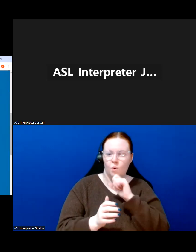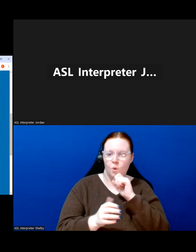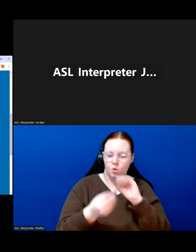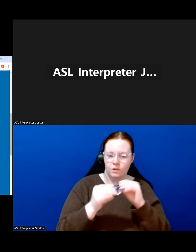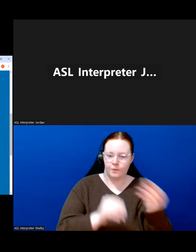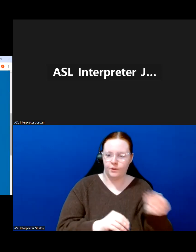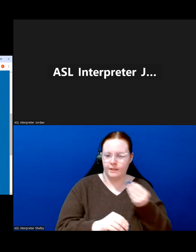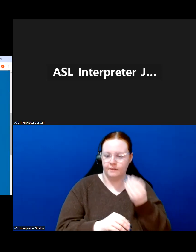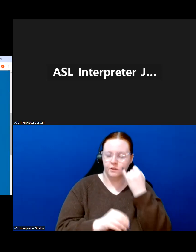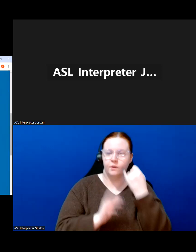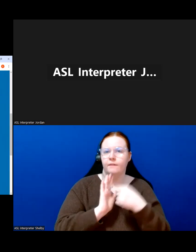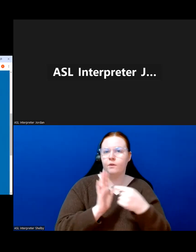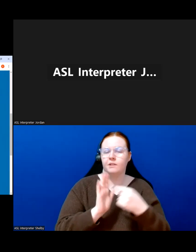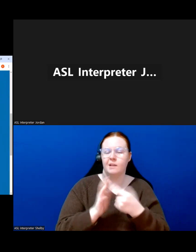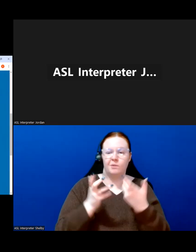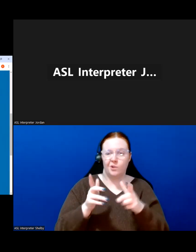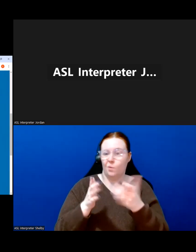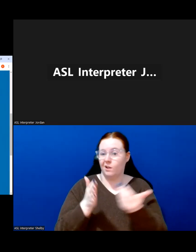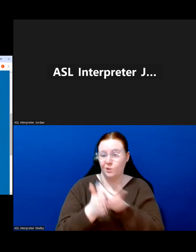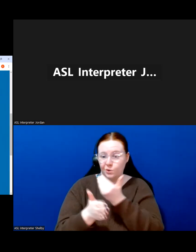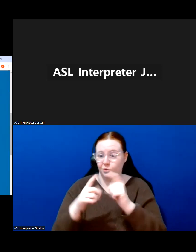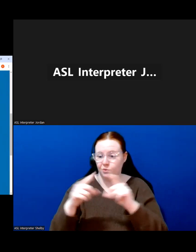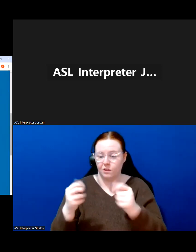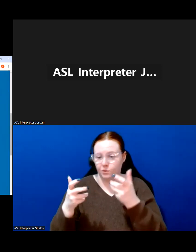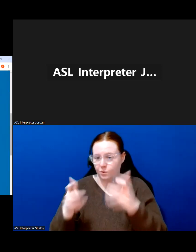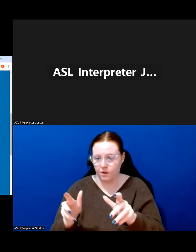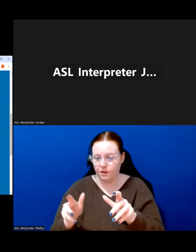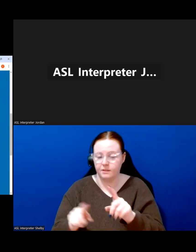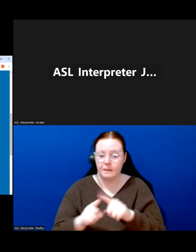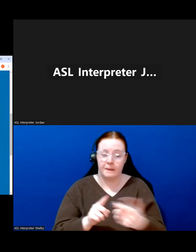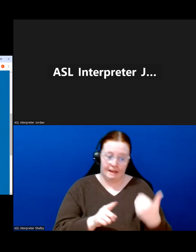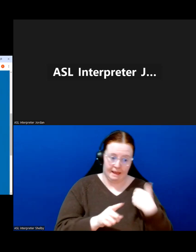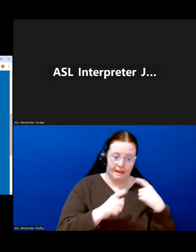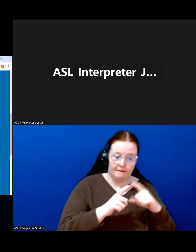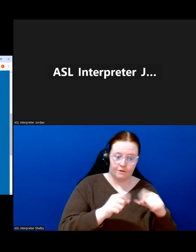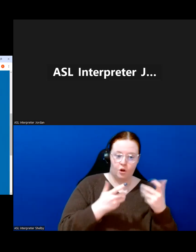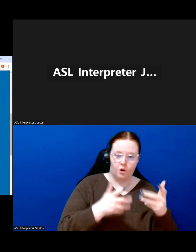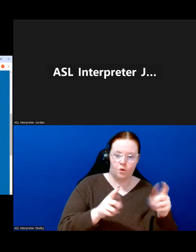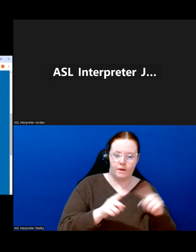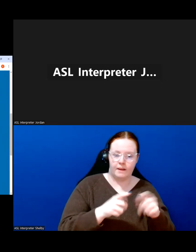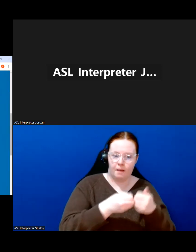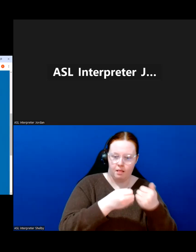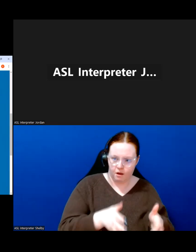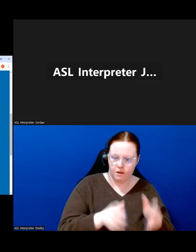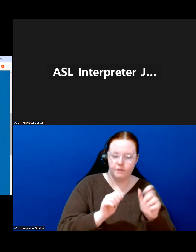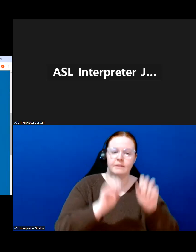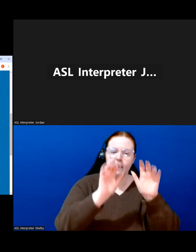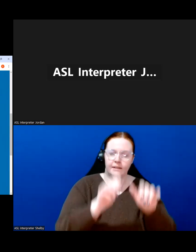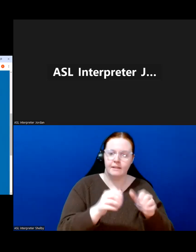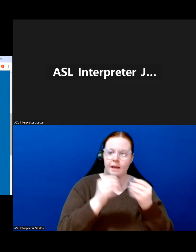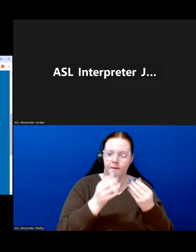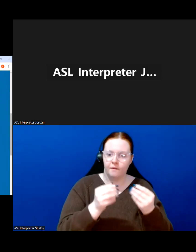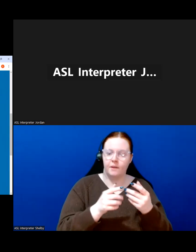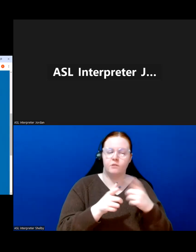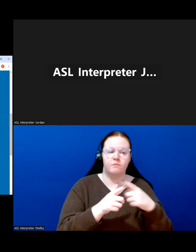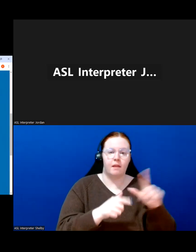say you don't really want to get a new library card. You can always type in all the information. They can look you up on the system,